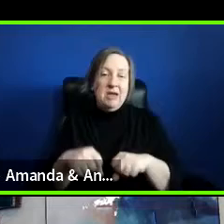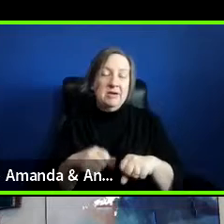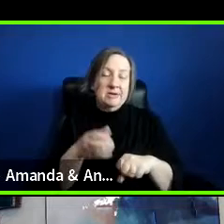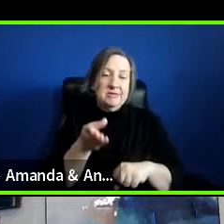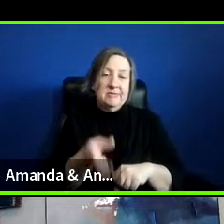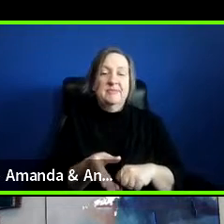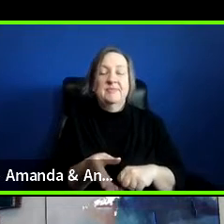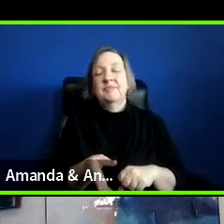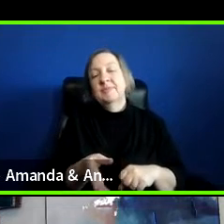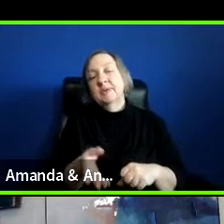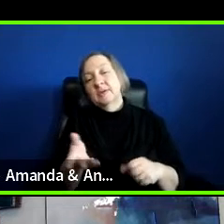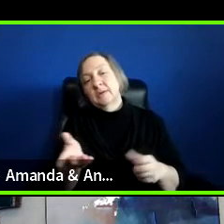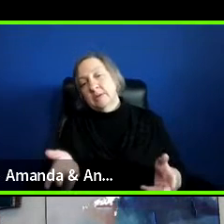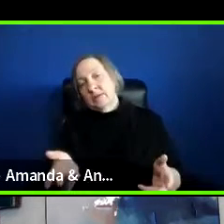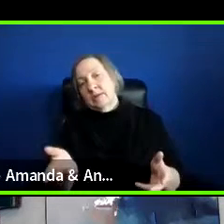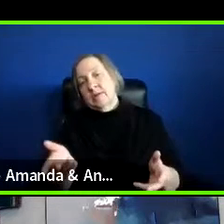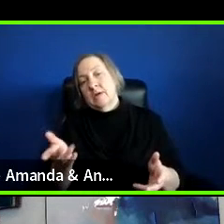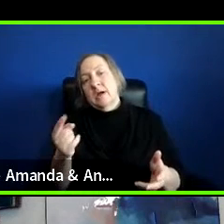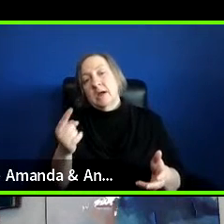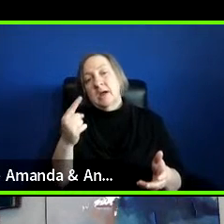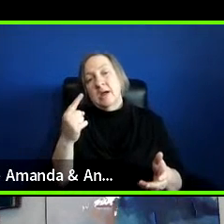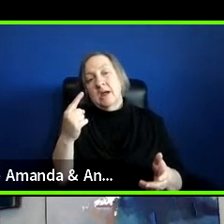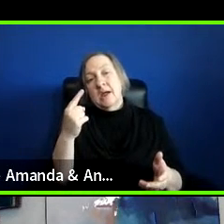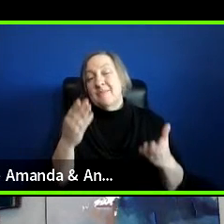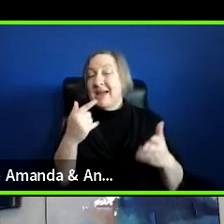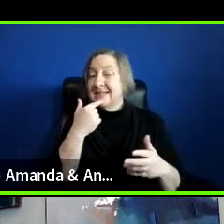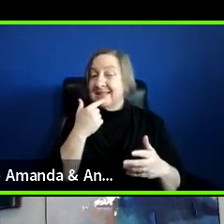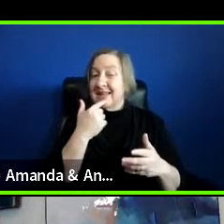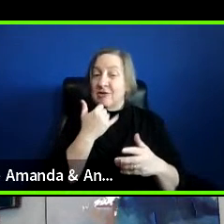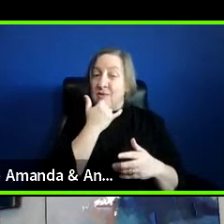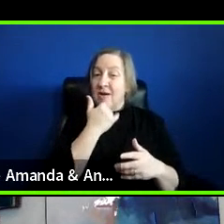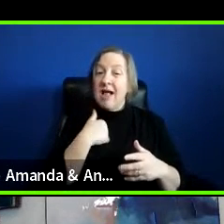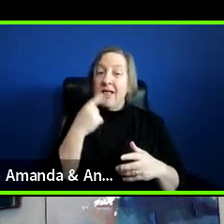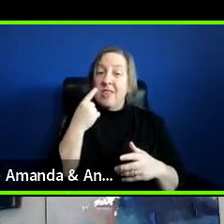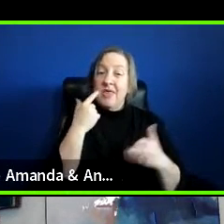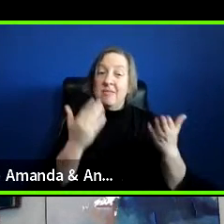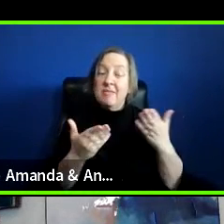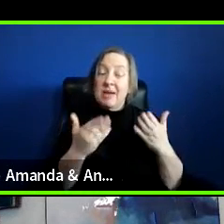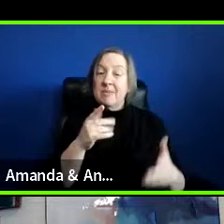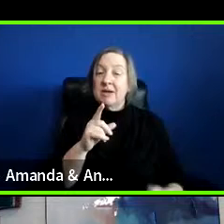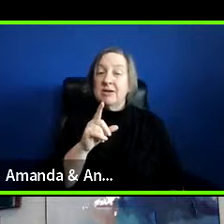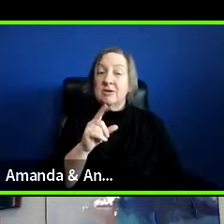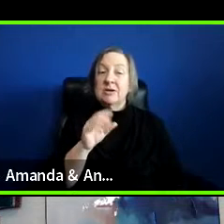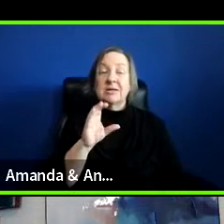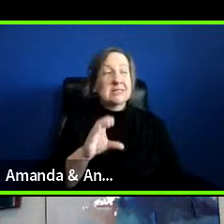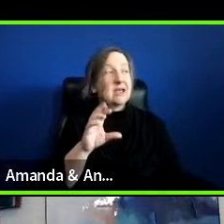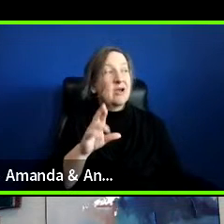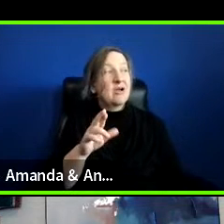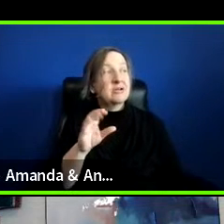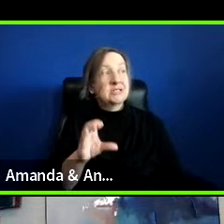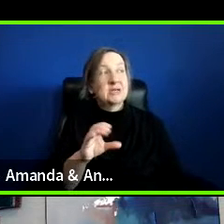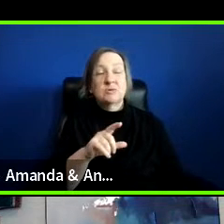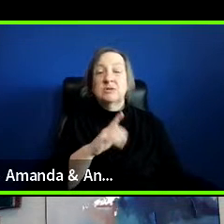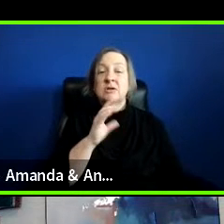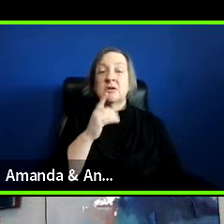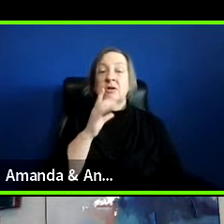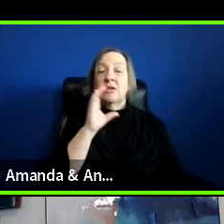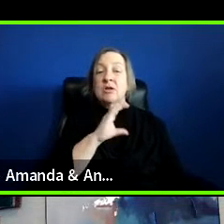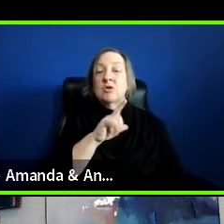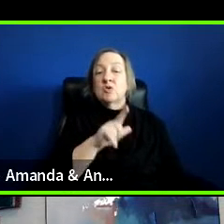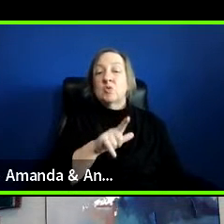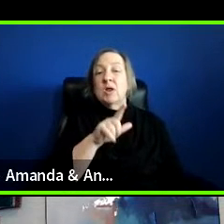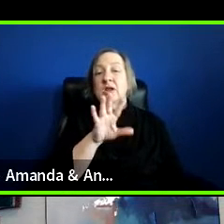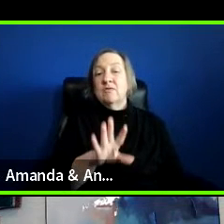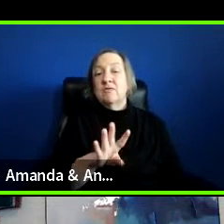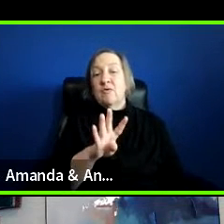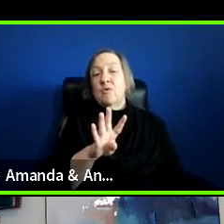about, I think I might say this wrong. I think we're about like maybe 20, CRC was looking at 24 feet for active transportation